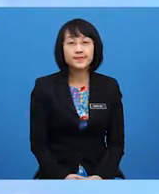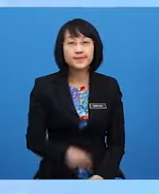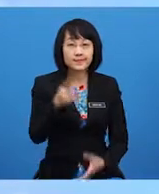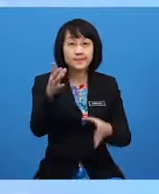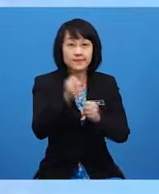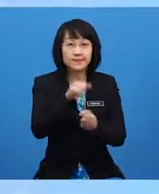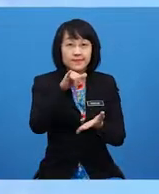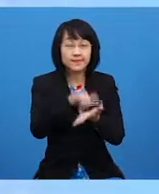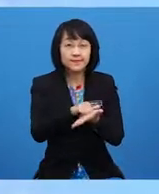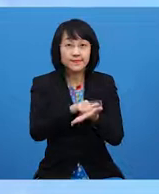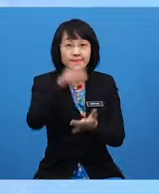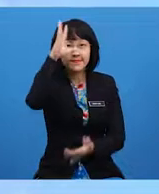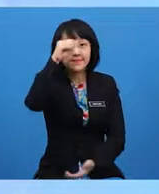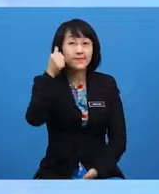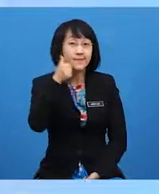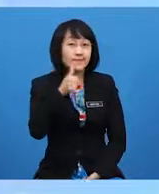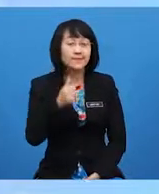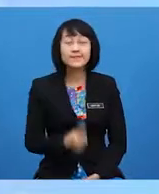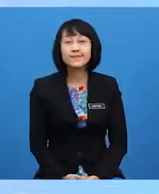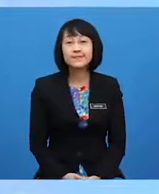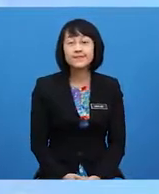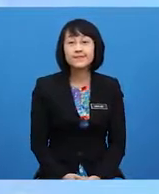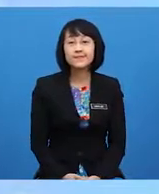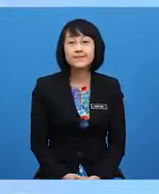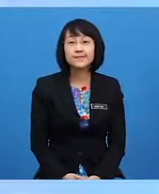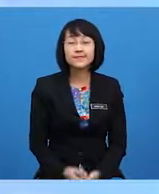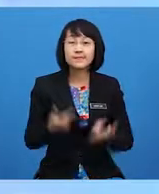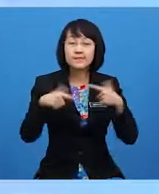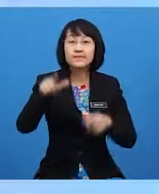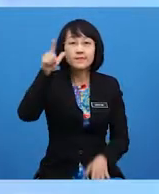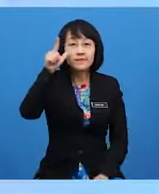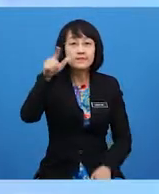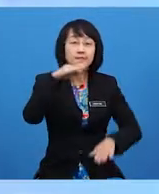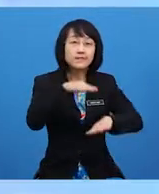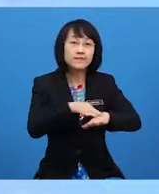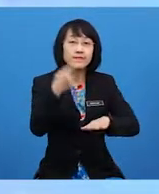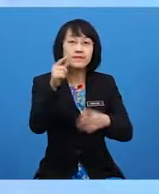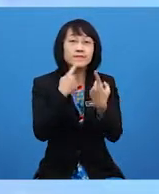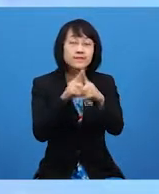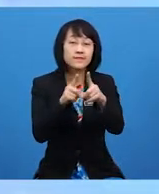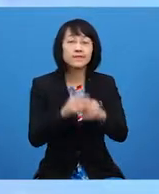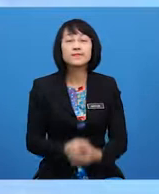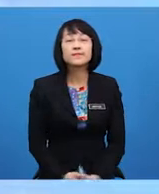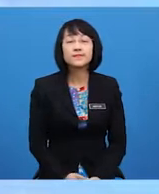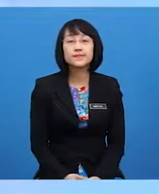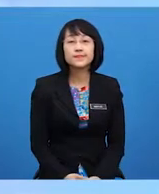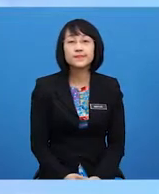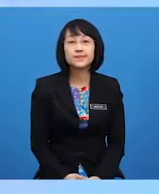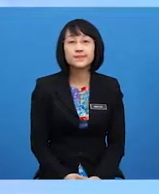So, for question 1, where is the clock? The answer is B, on the